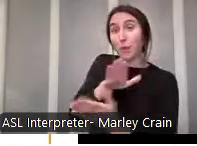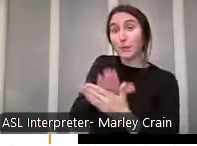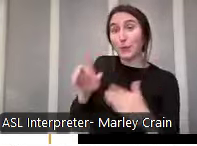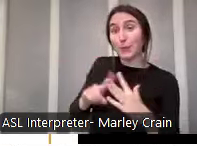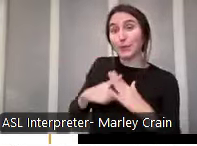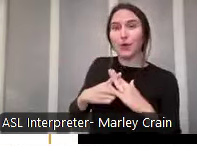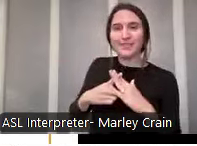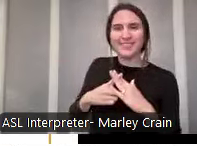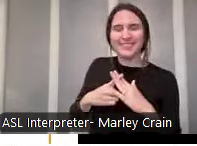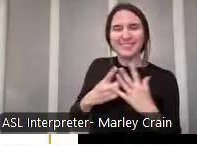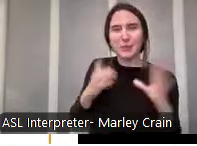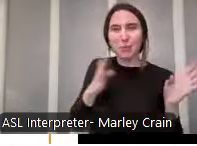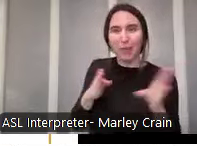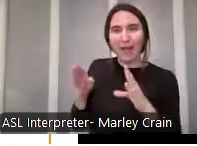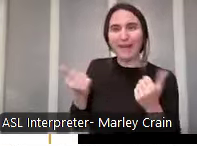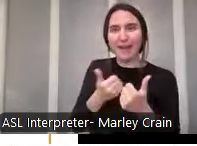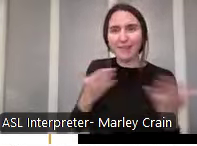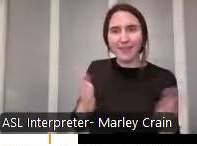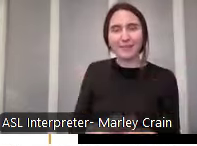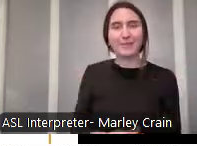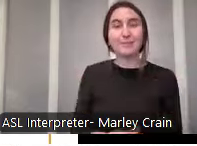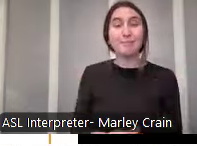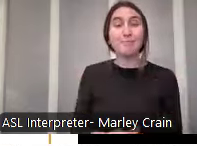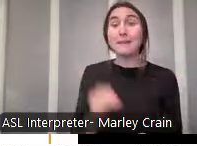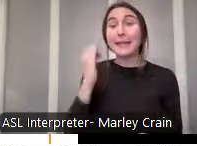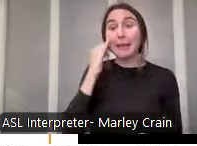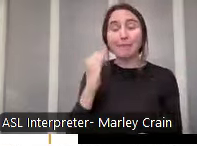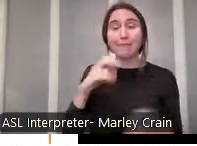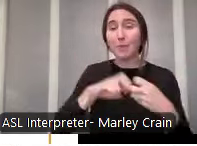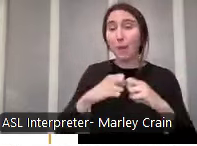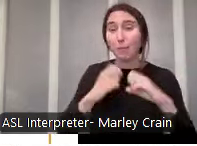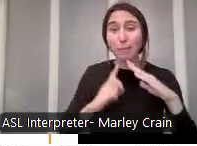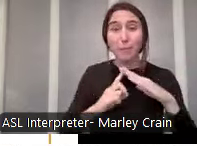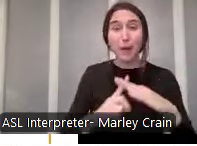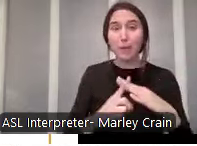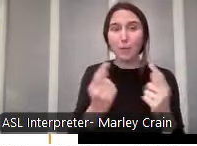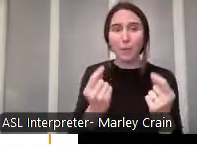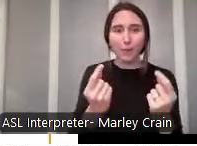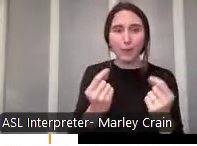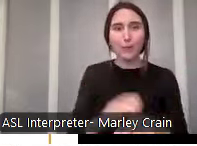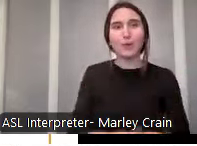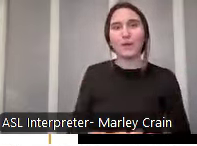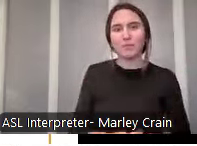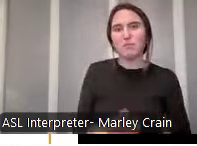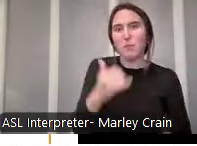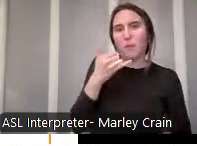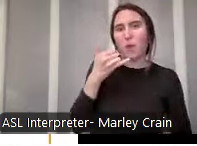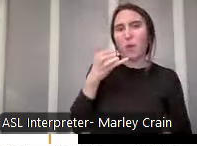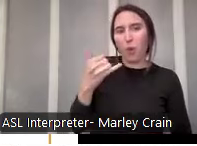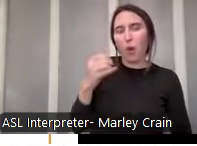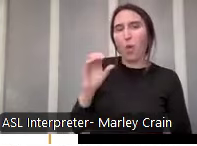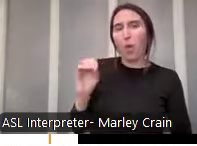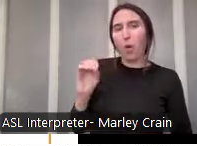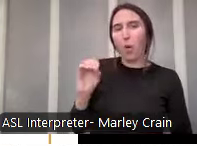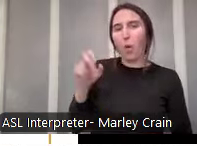call OPT. OPT will tell you on the recorded line. I actually haven't called it yet this year, but it usually says, don't call